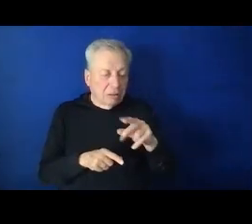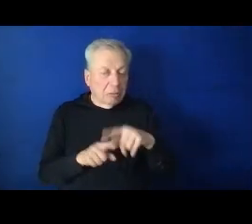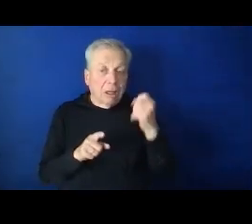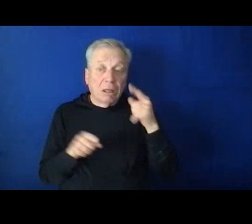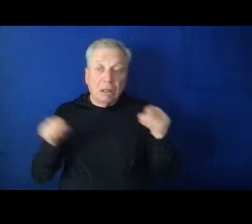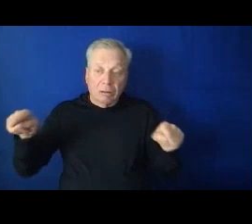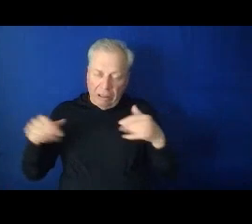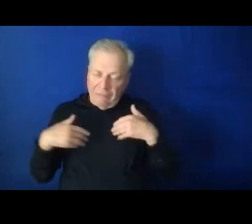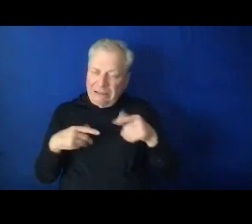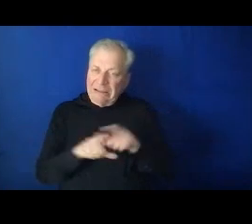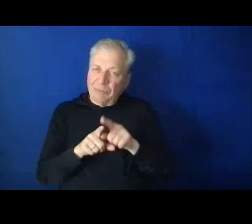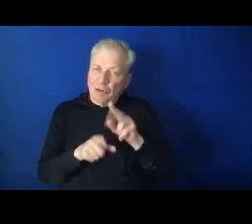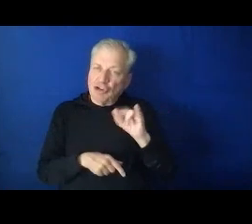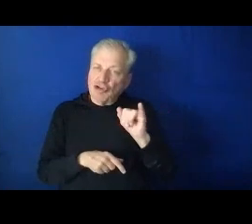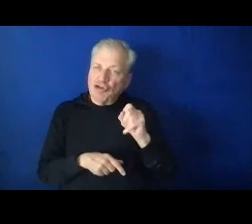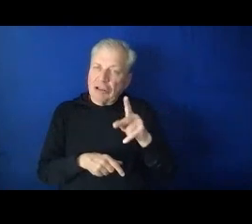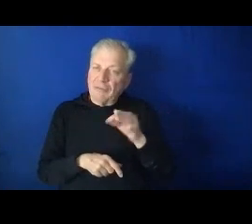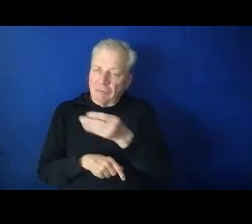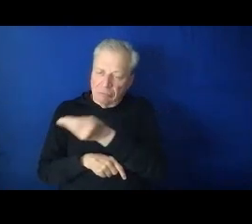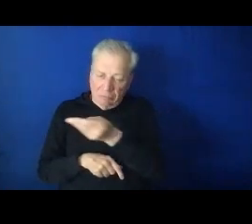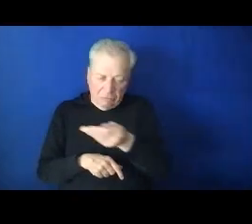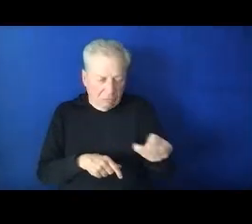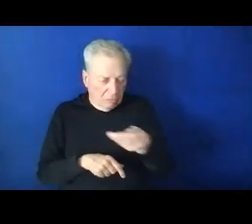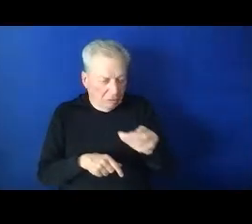of transmission of brucellosis to cattle.